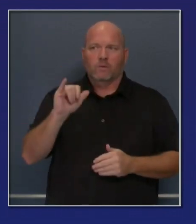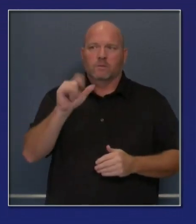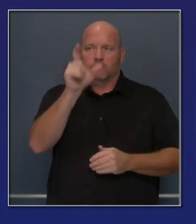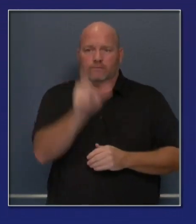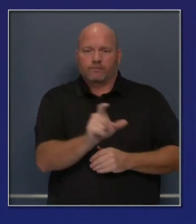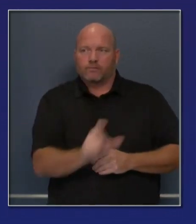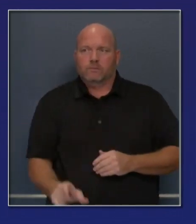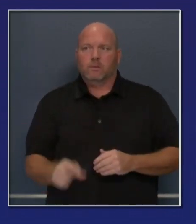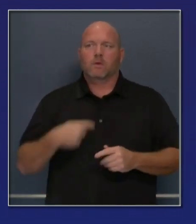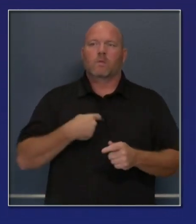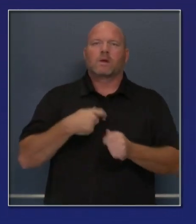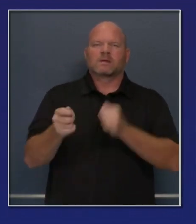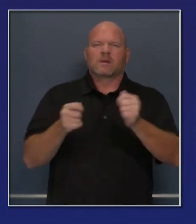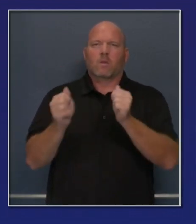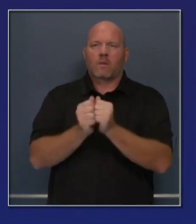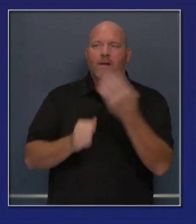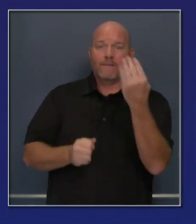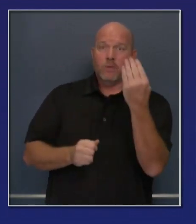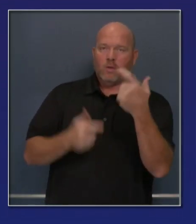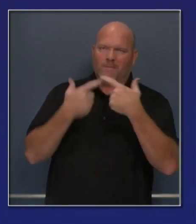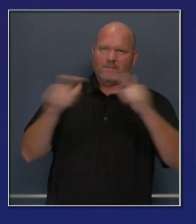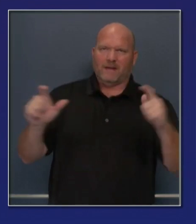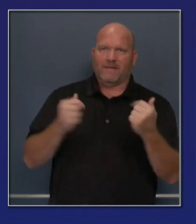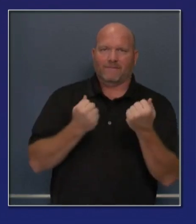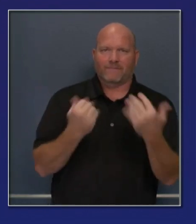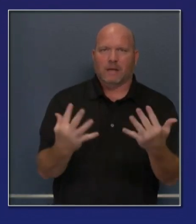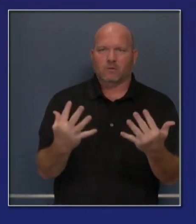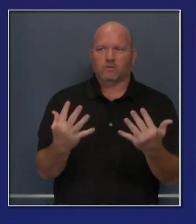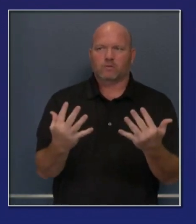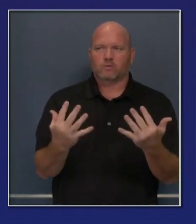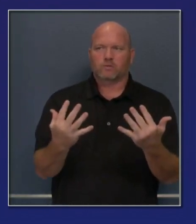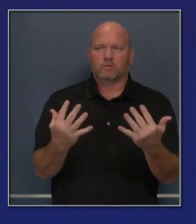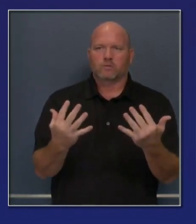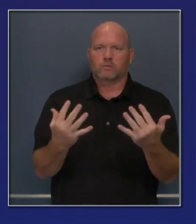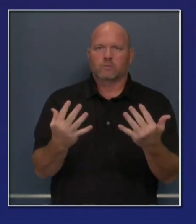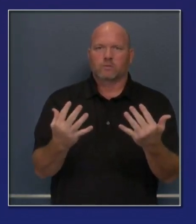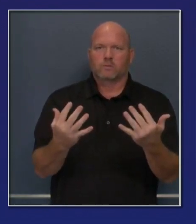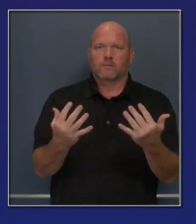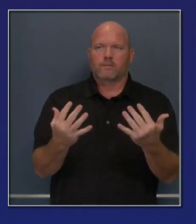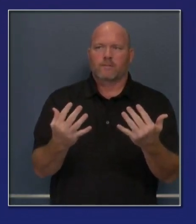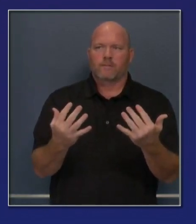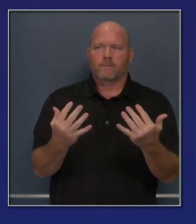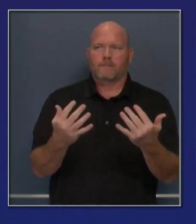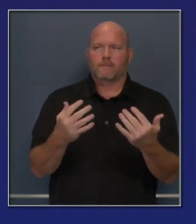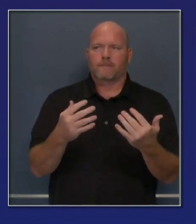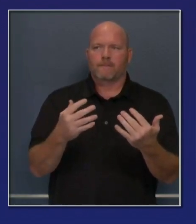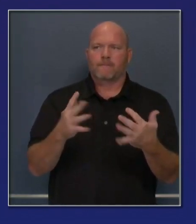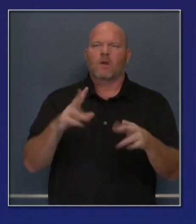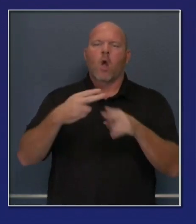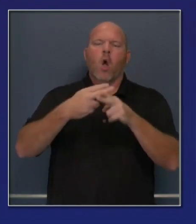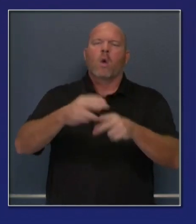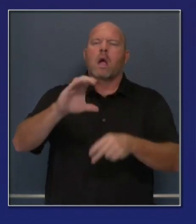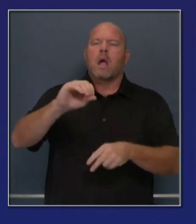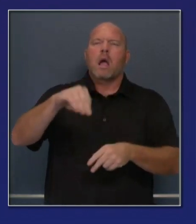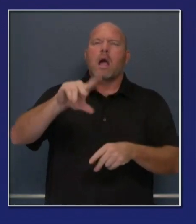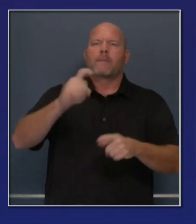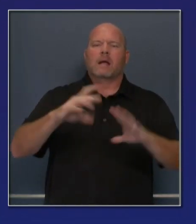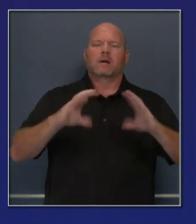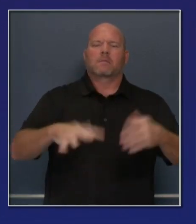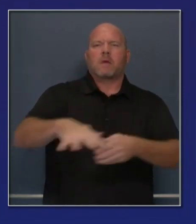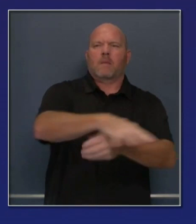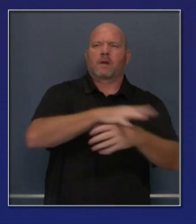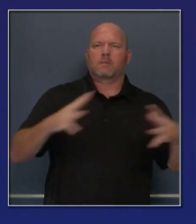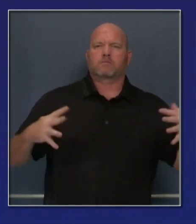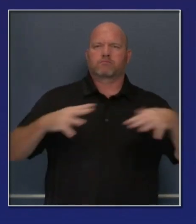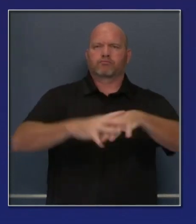with 14 major fires and/or wildfire complexes. Some 12,000 firefighters.